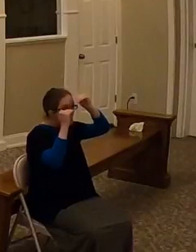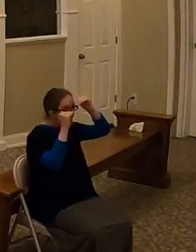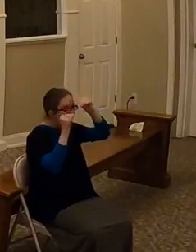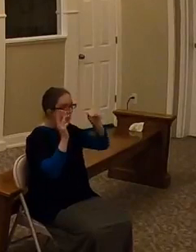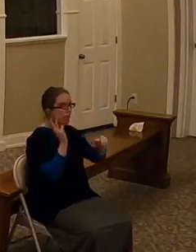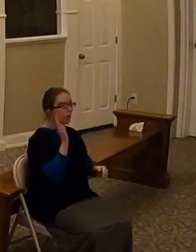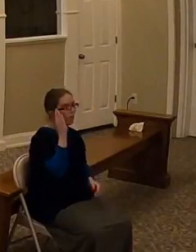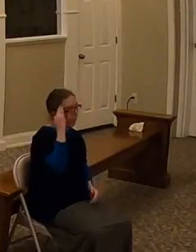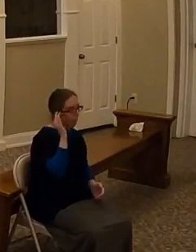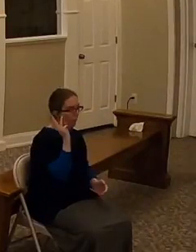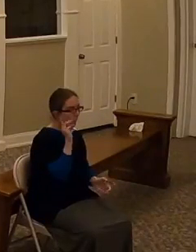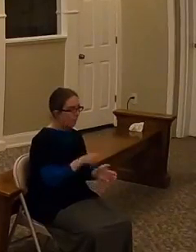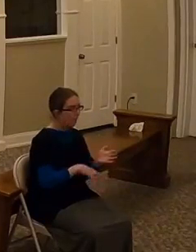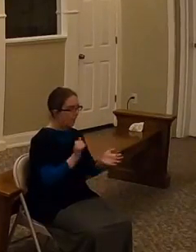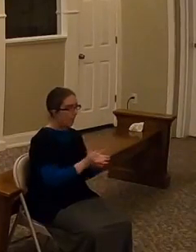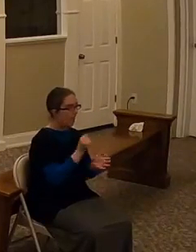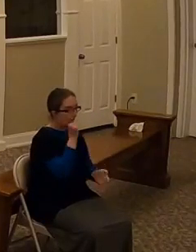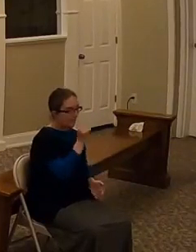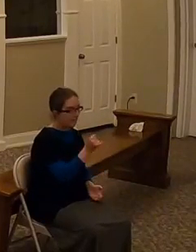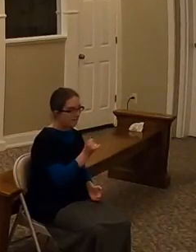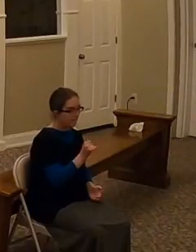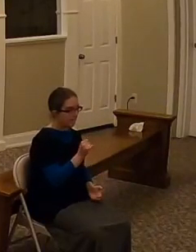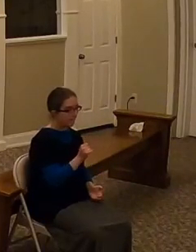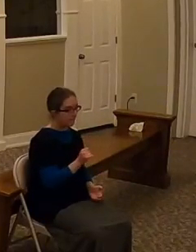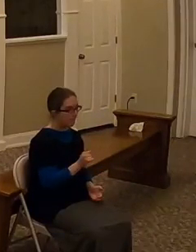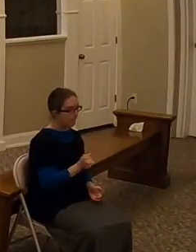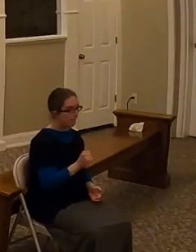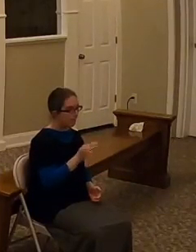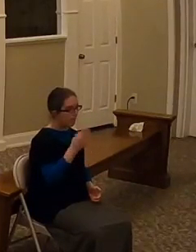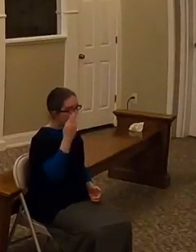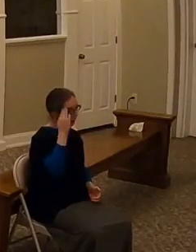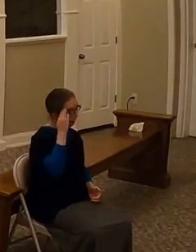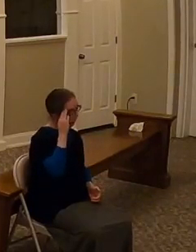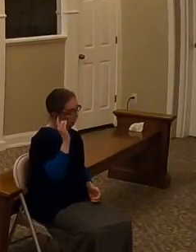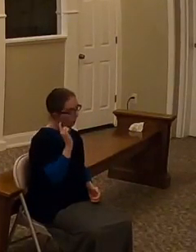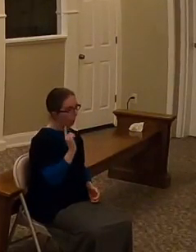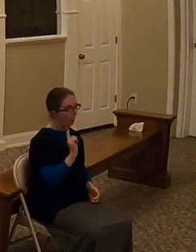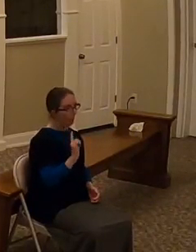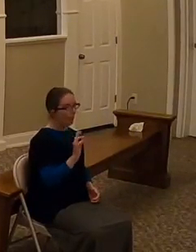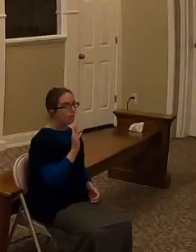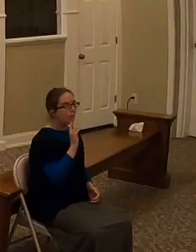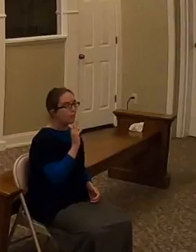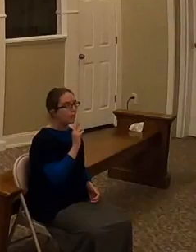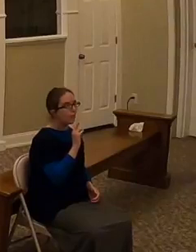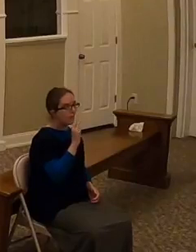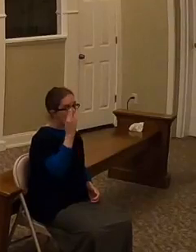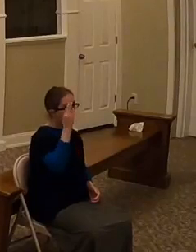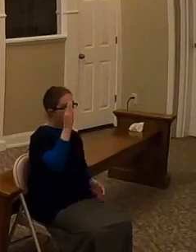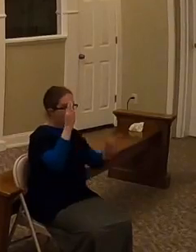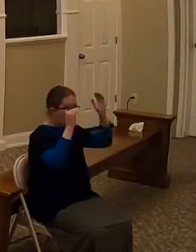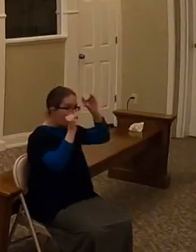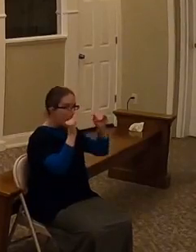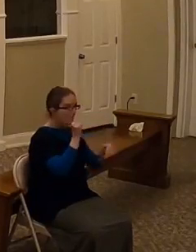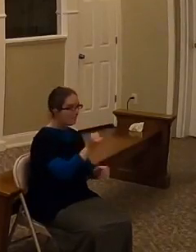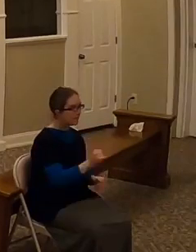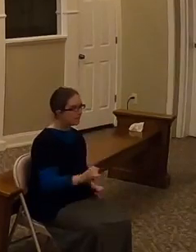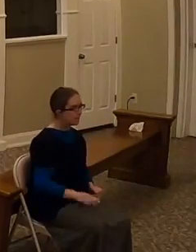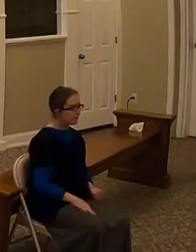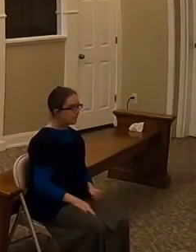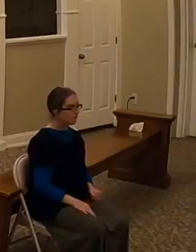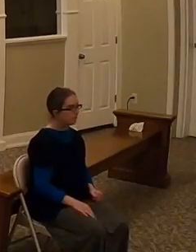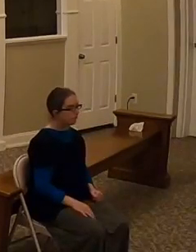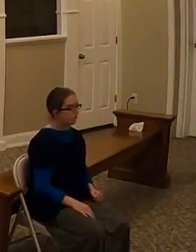know what a fixed hope is? That you know where your hope is at. Woo! Hallelujah.